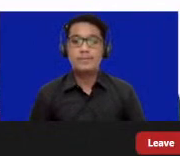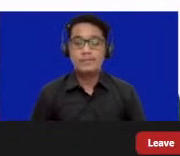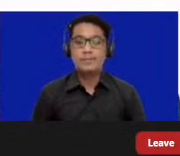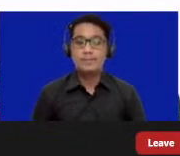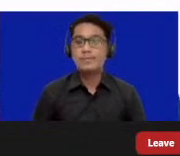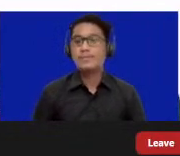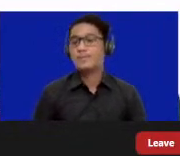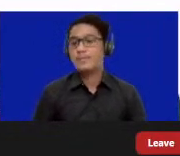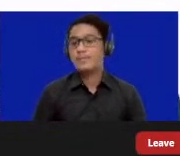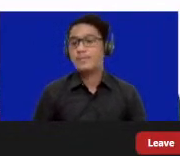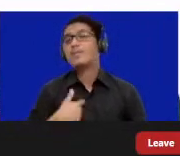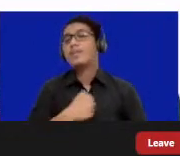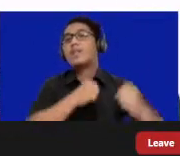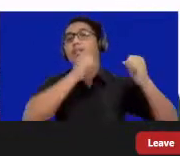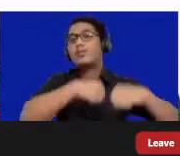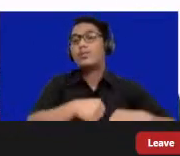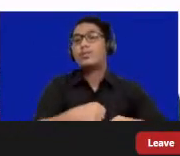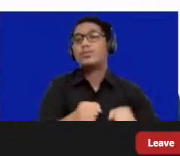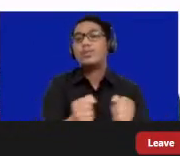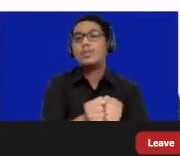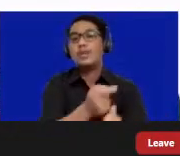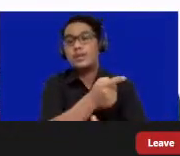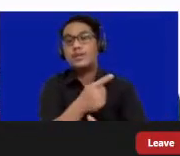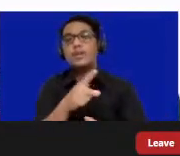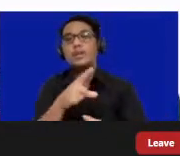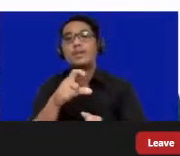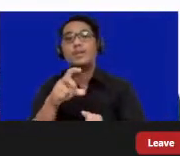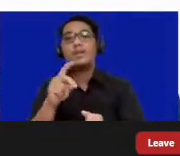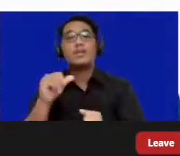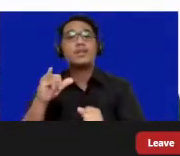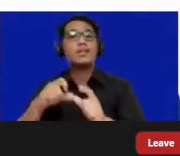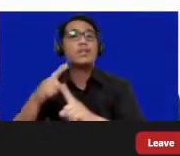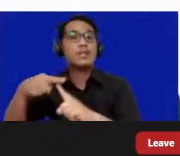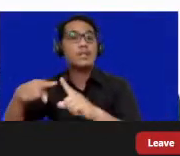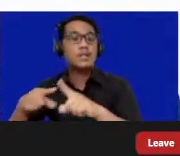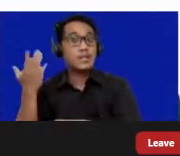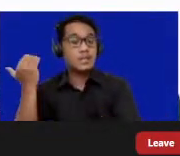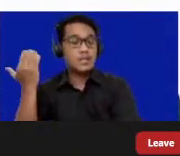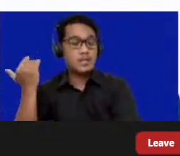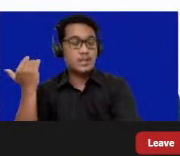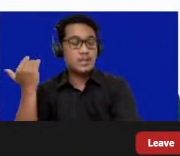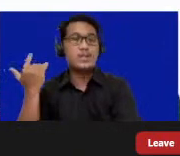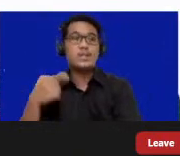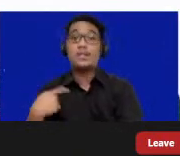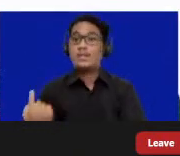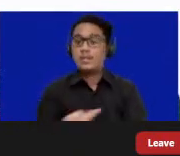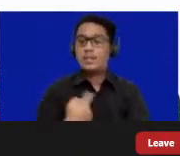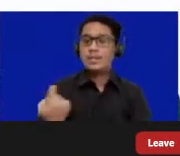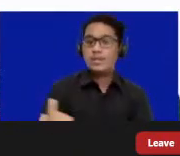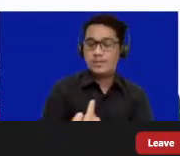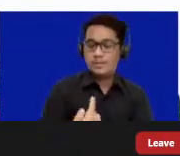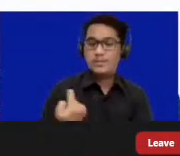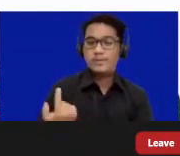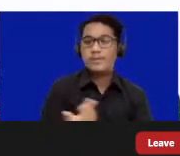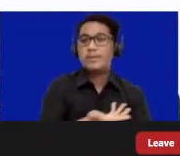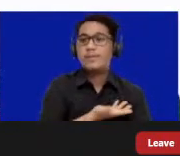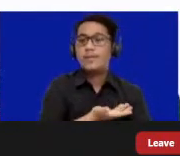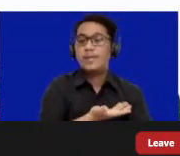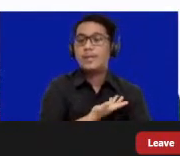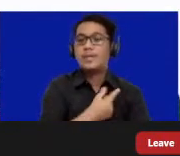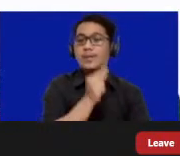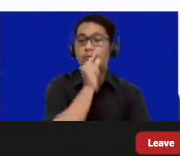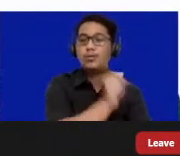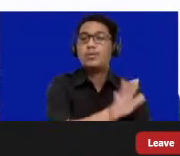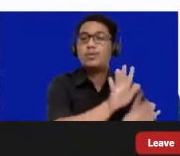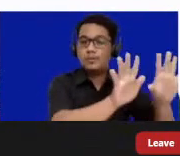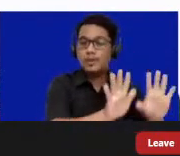the world opening up, getting people to come together and meet each other again in person. That is definitely useful.